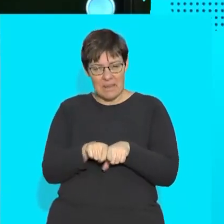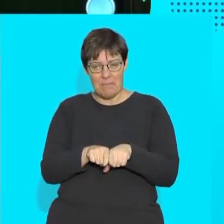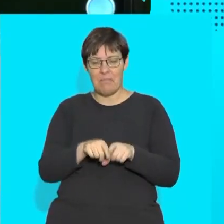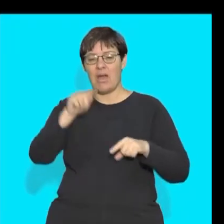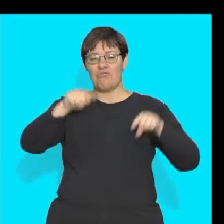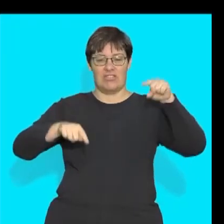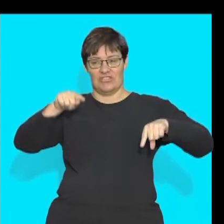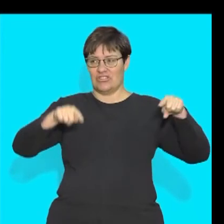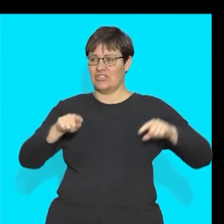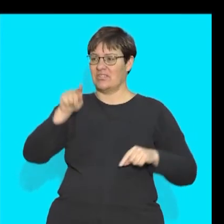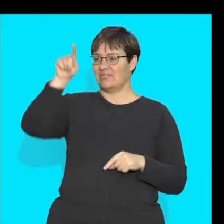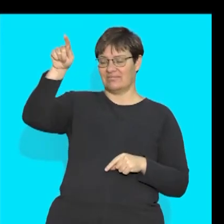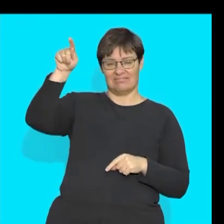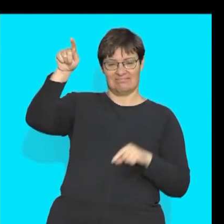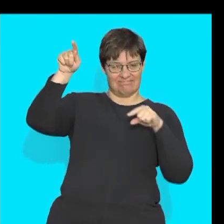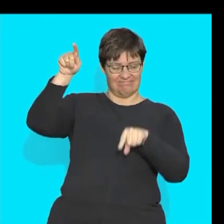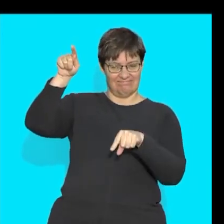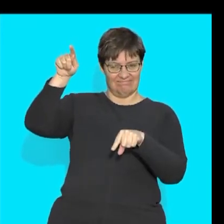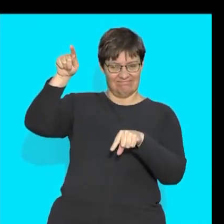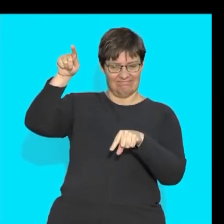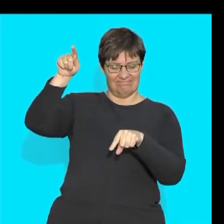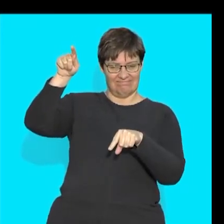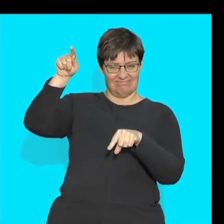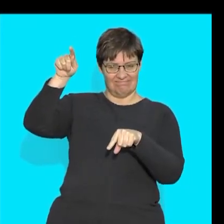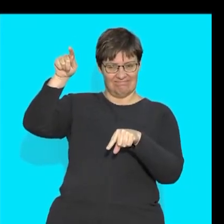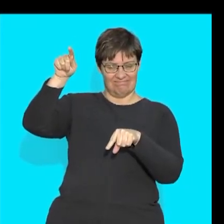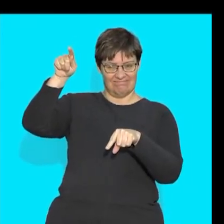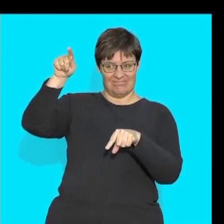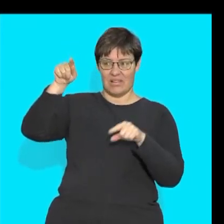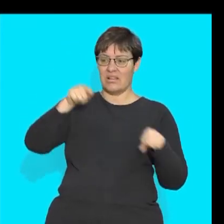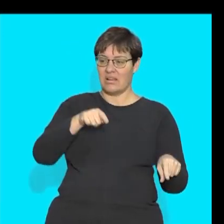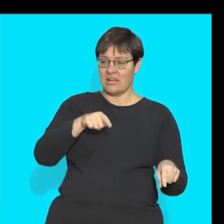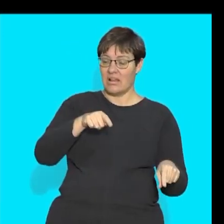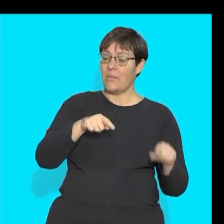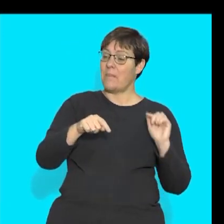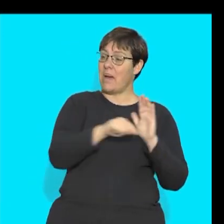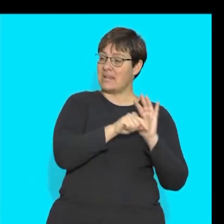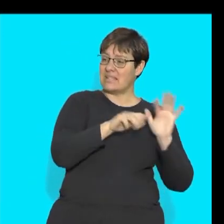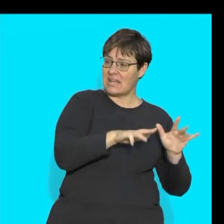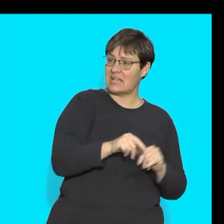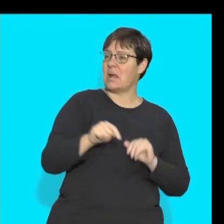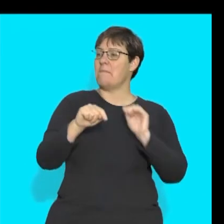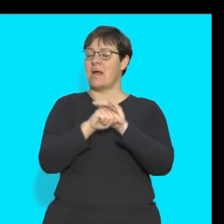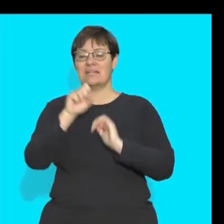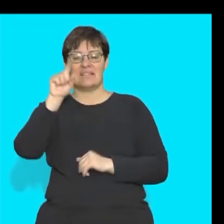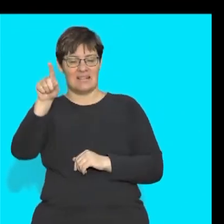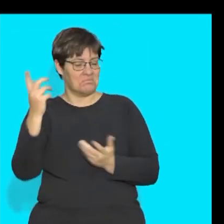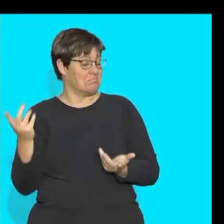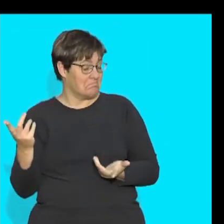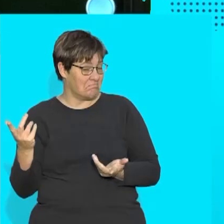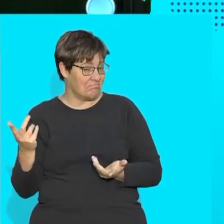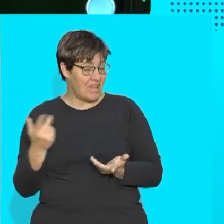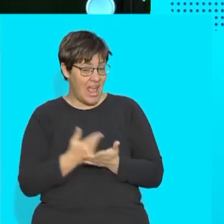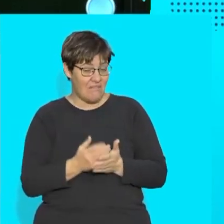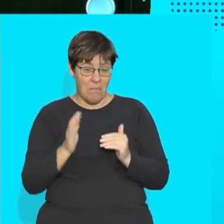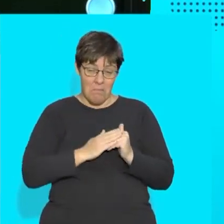in the same sort of range as that one. So if this was significantly